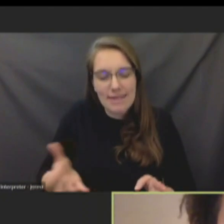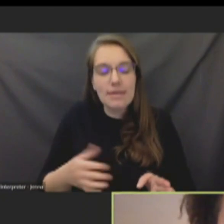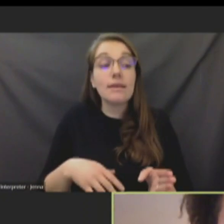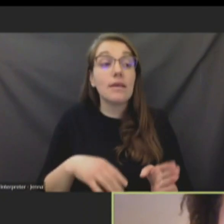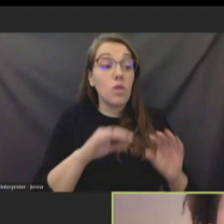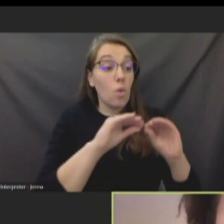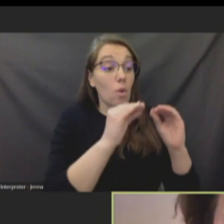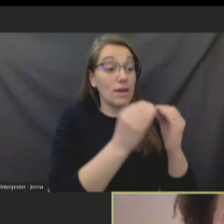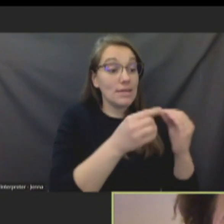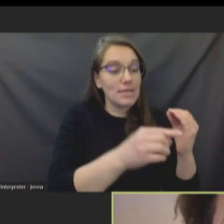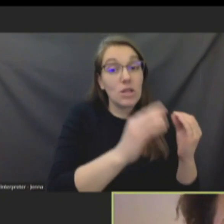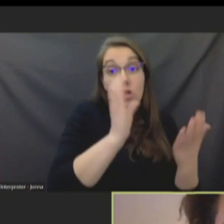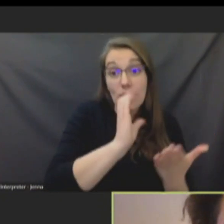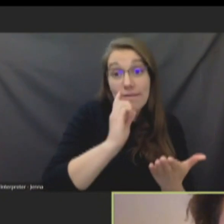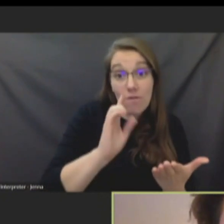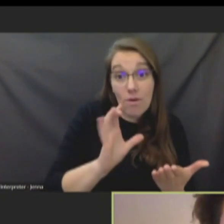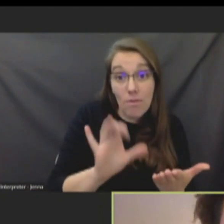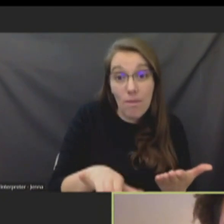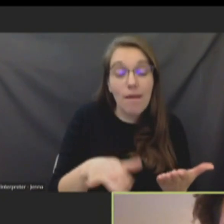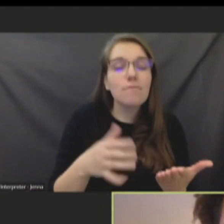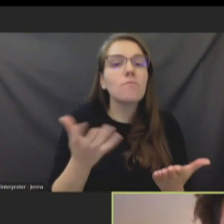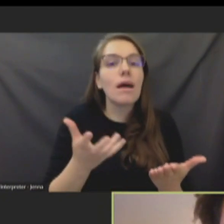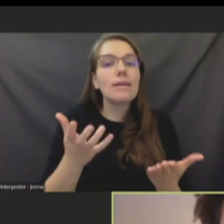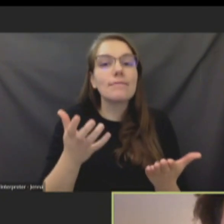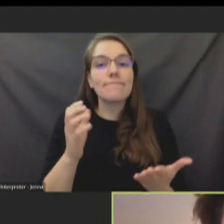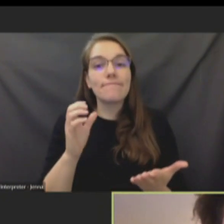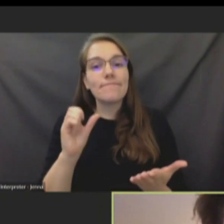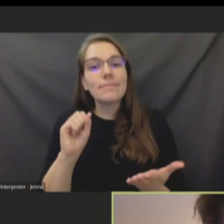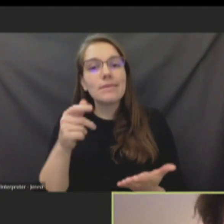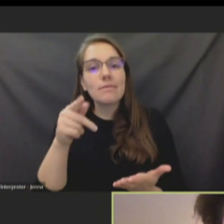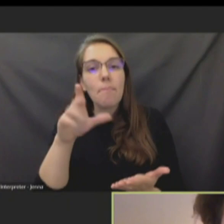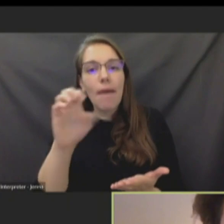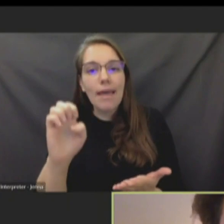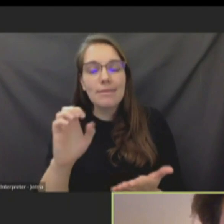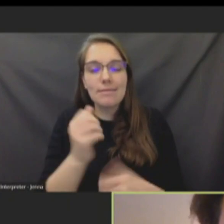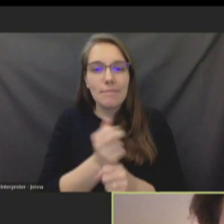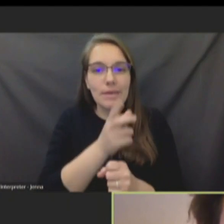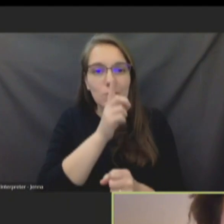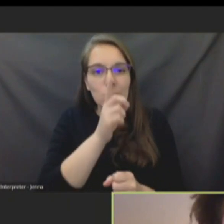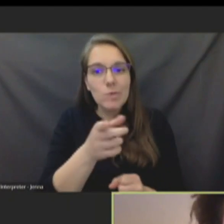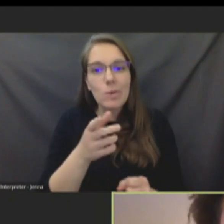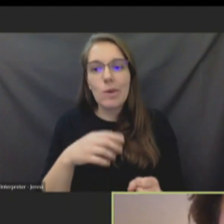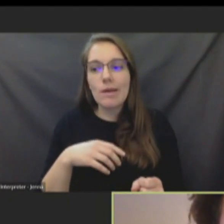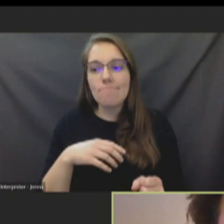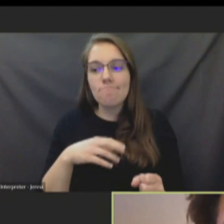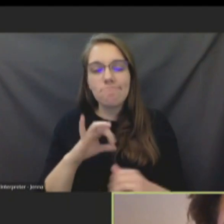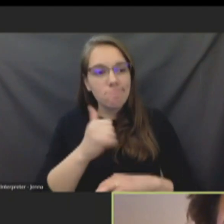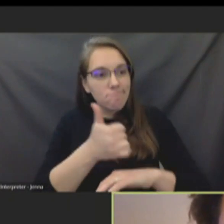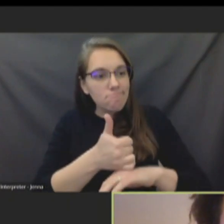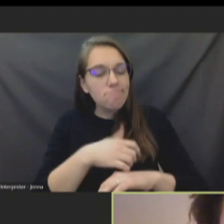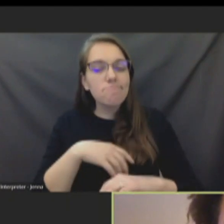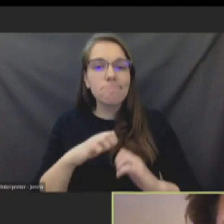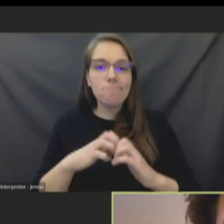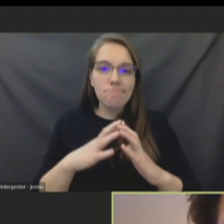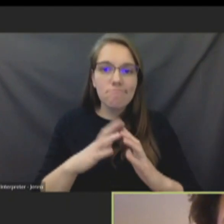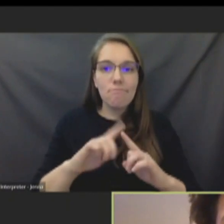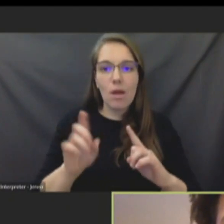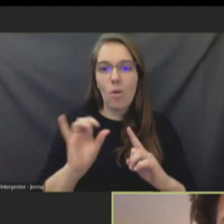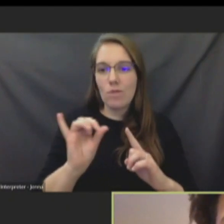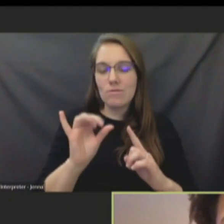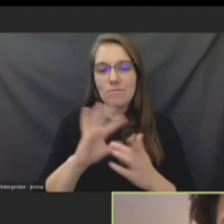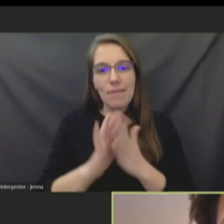for example, is space, right? So space to not only establish themselves, but also to serve as a